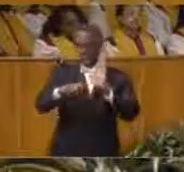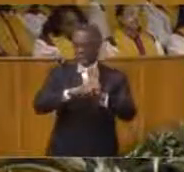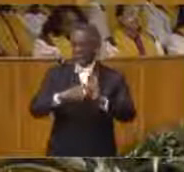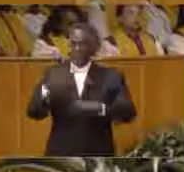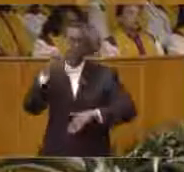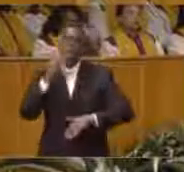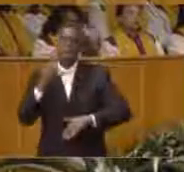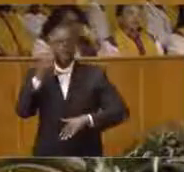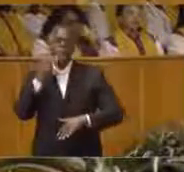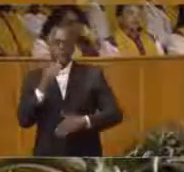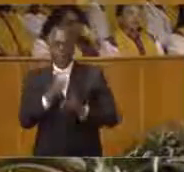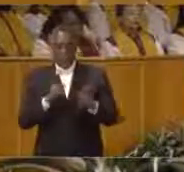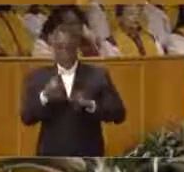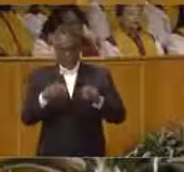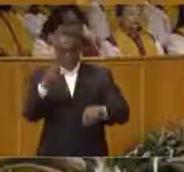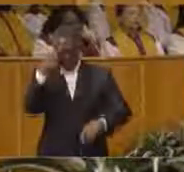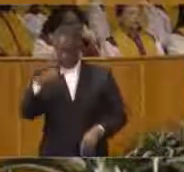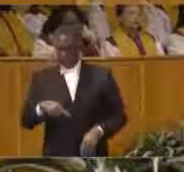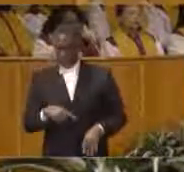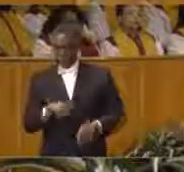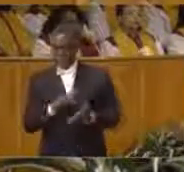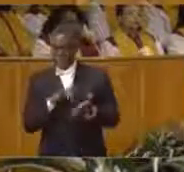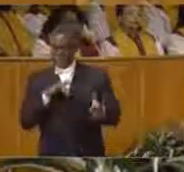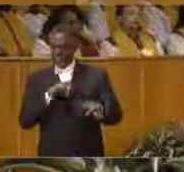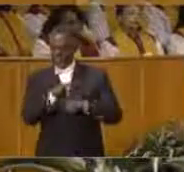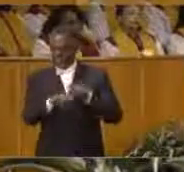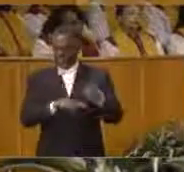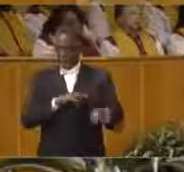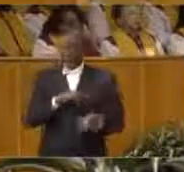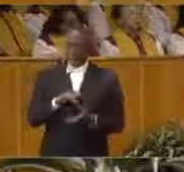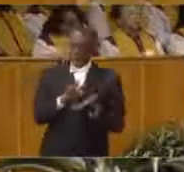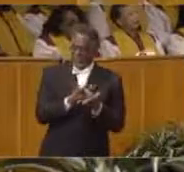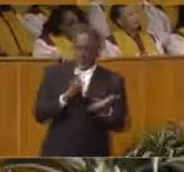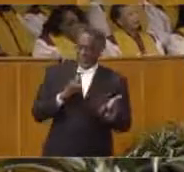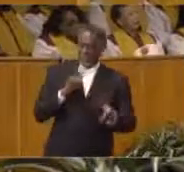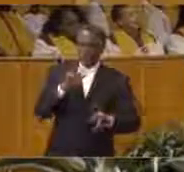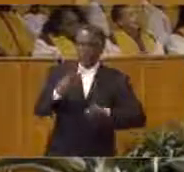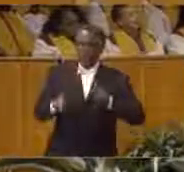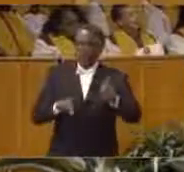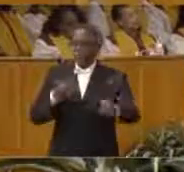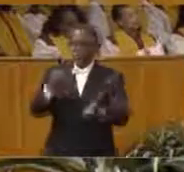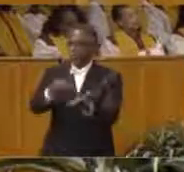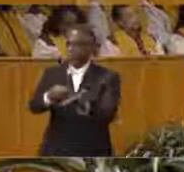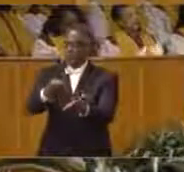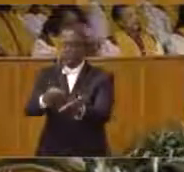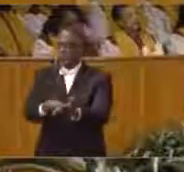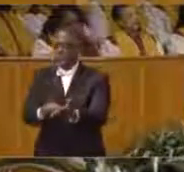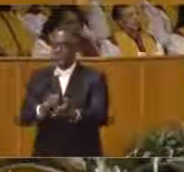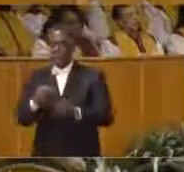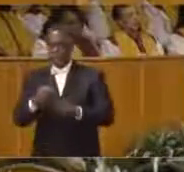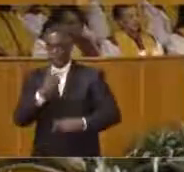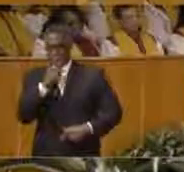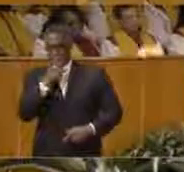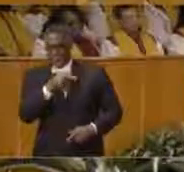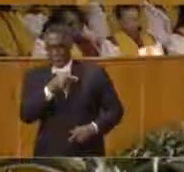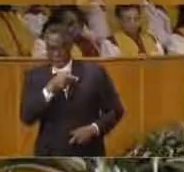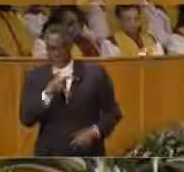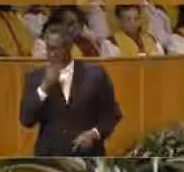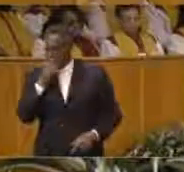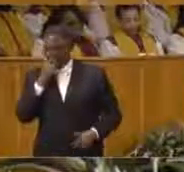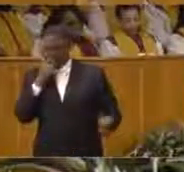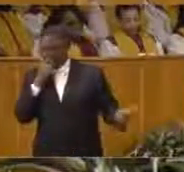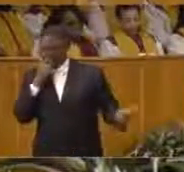who think it's gimmicks, those who think this is a predatory environment, those who would laugh at you and scorn